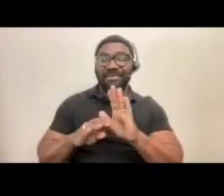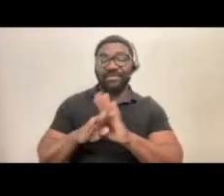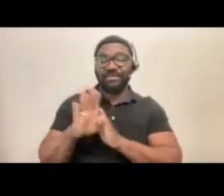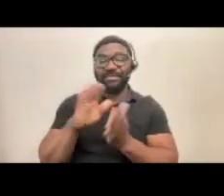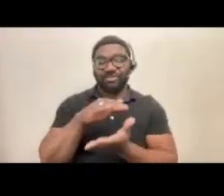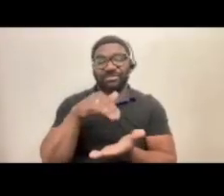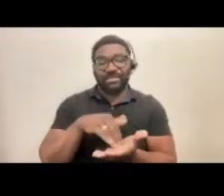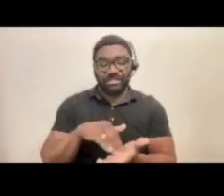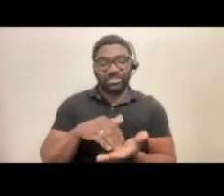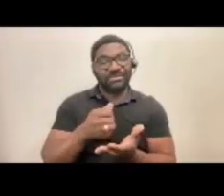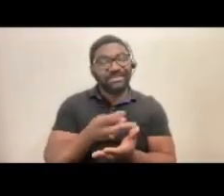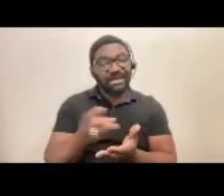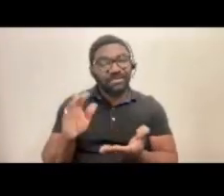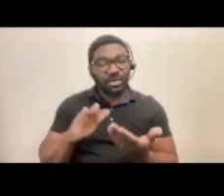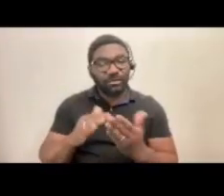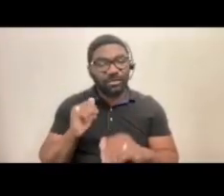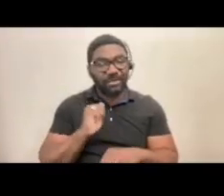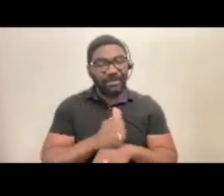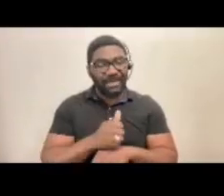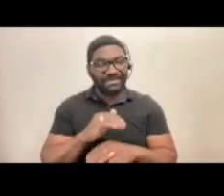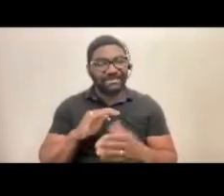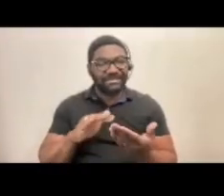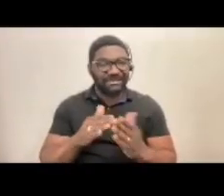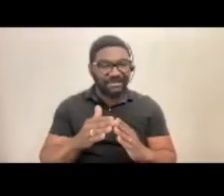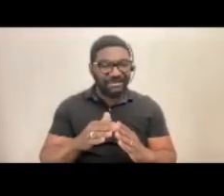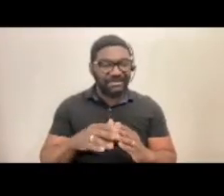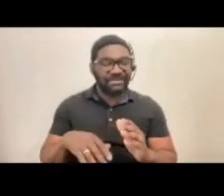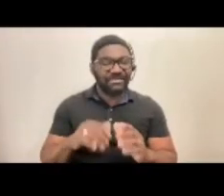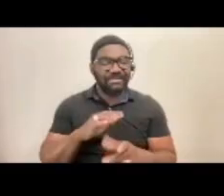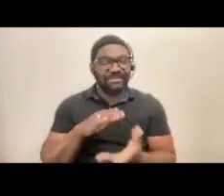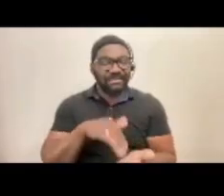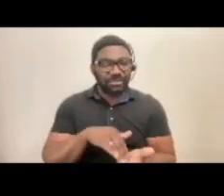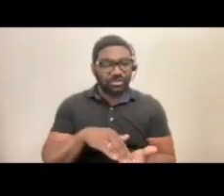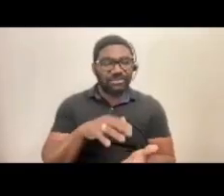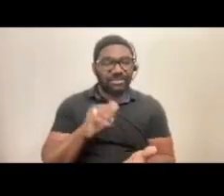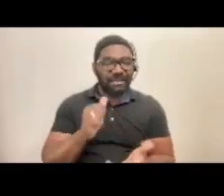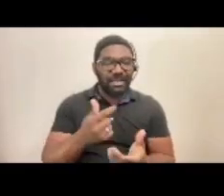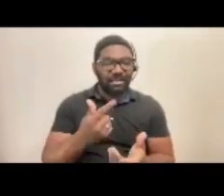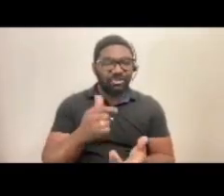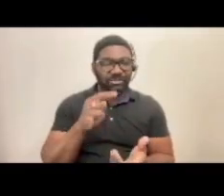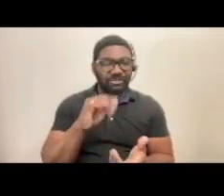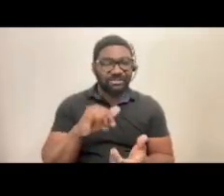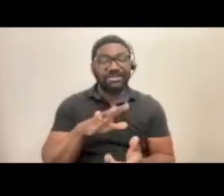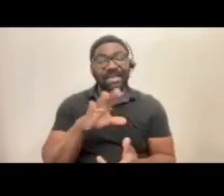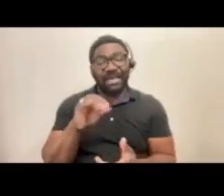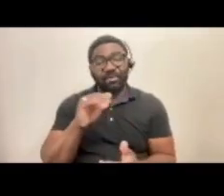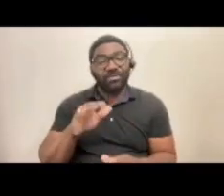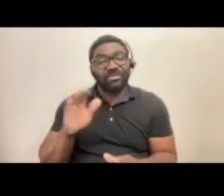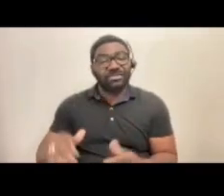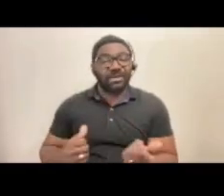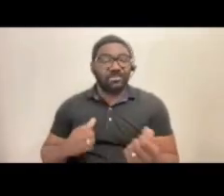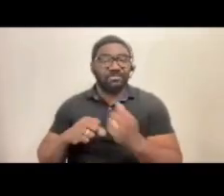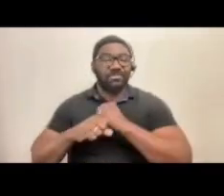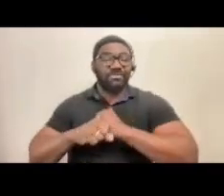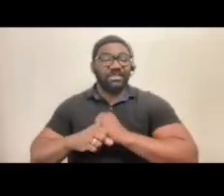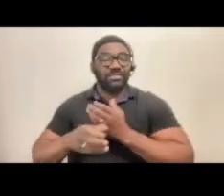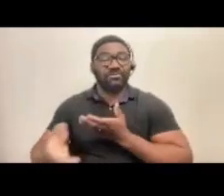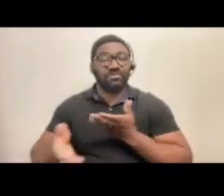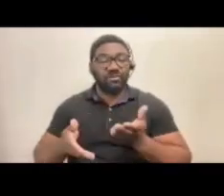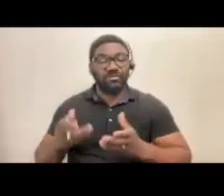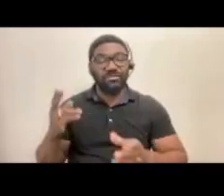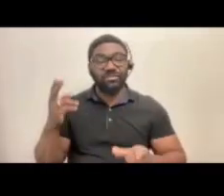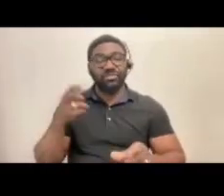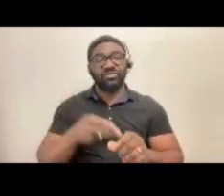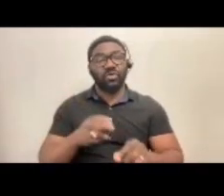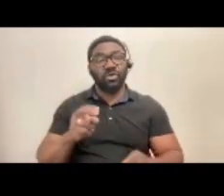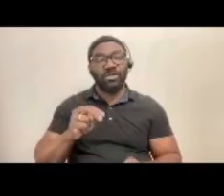several community-based facilities and agencies, and with Child Protective Services. She joined North Carolina Division of Mental